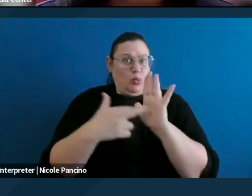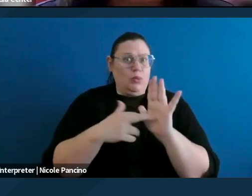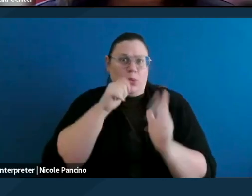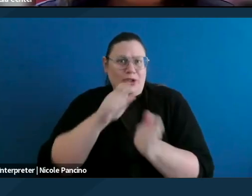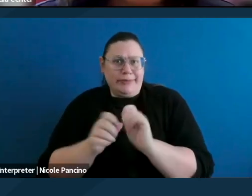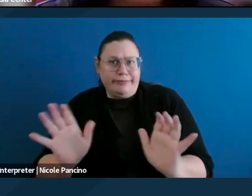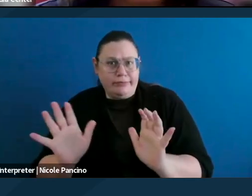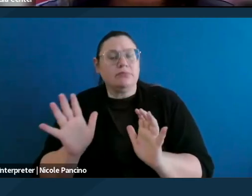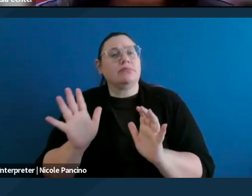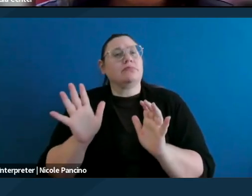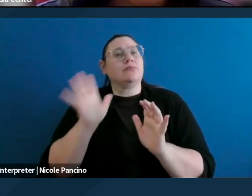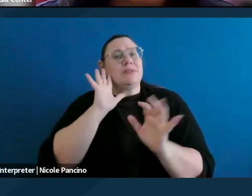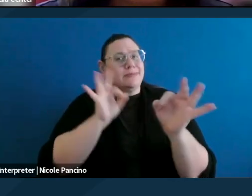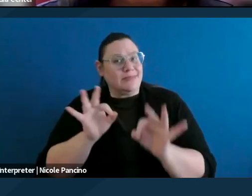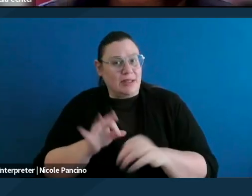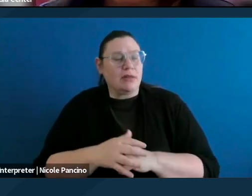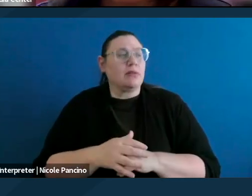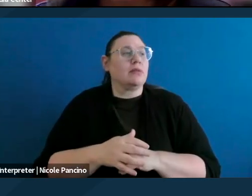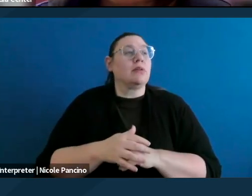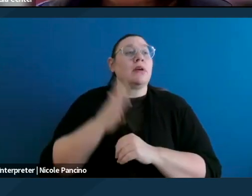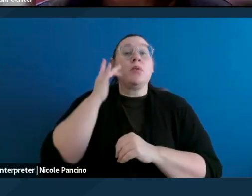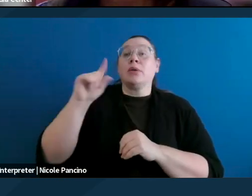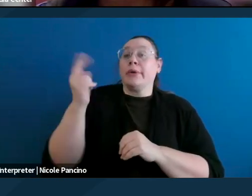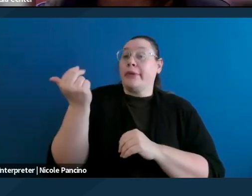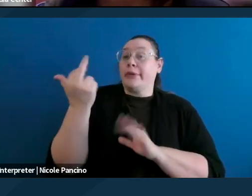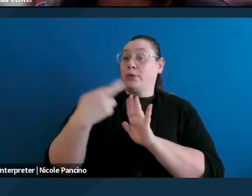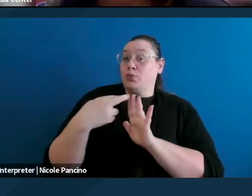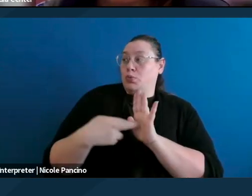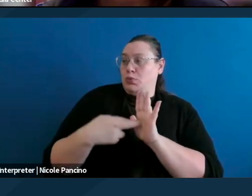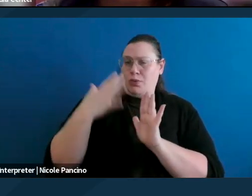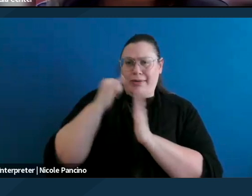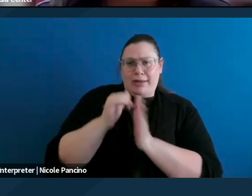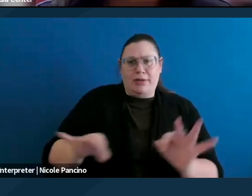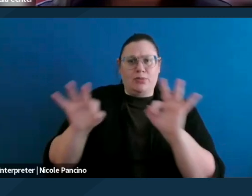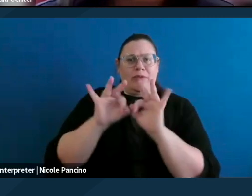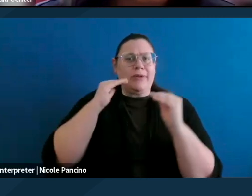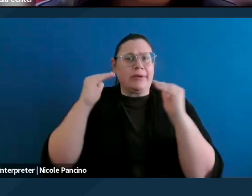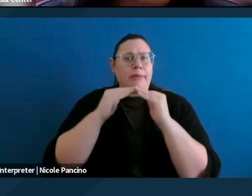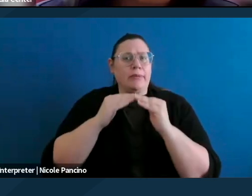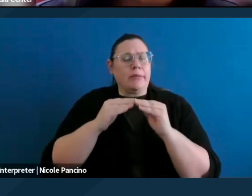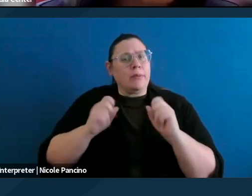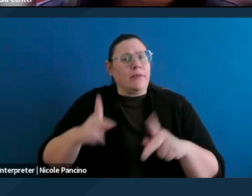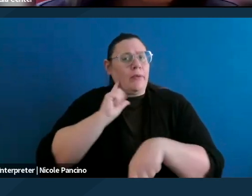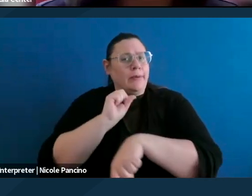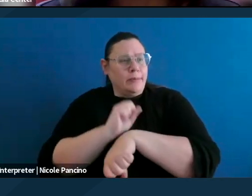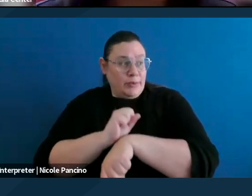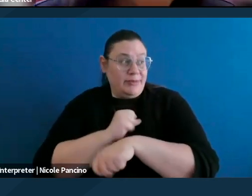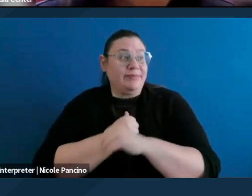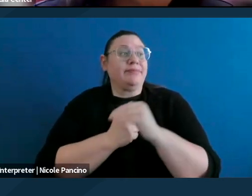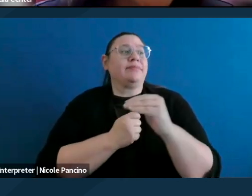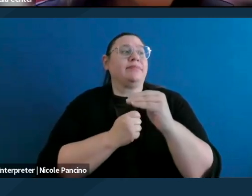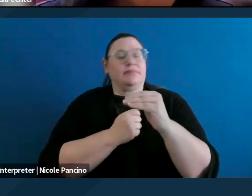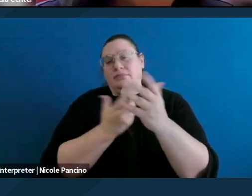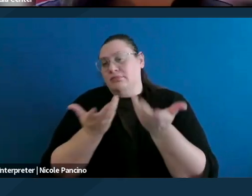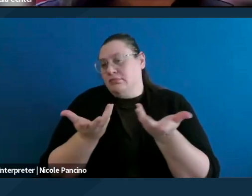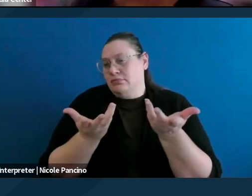and why the 2013 rules are important for equal employment opportunity. And then so